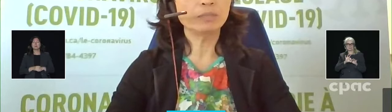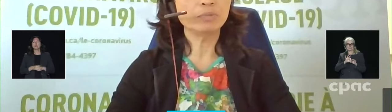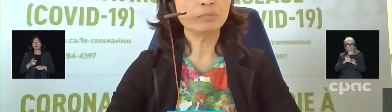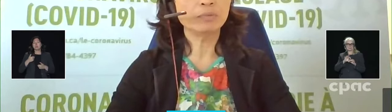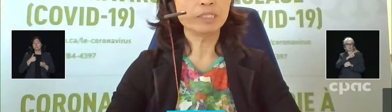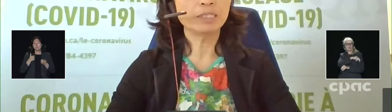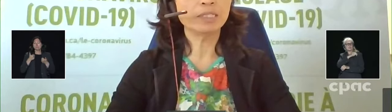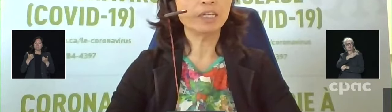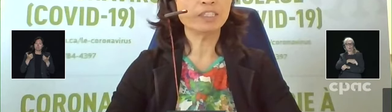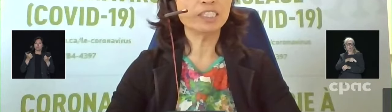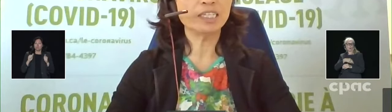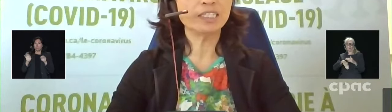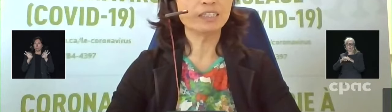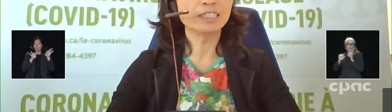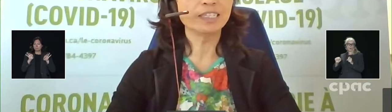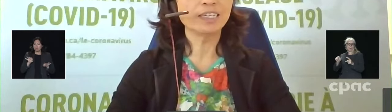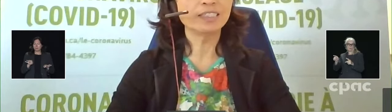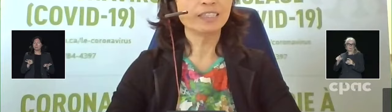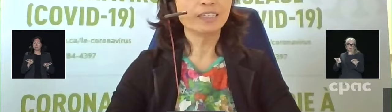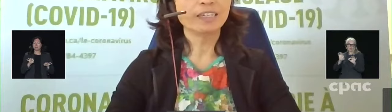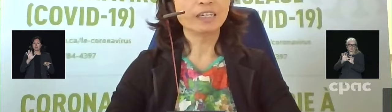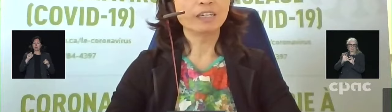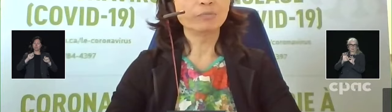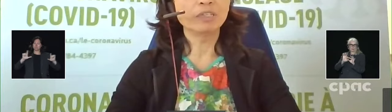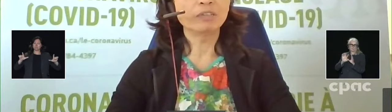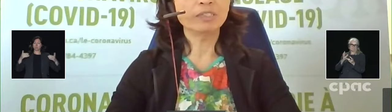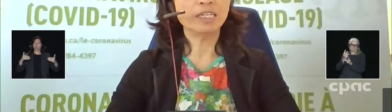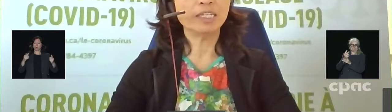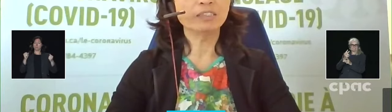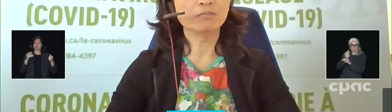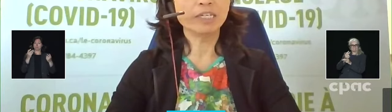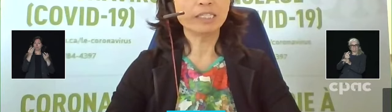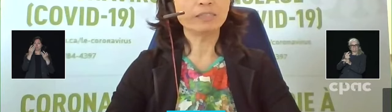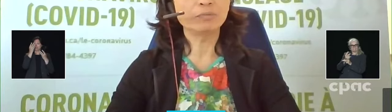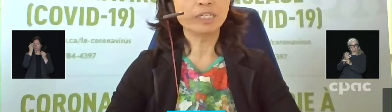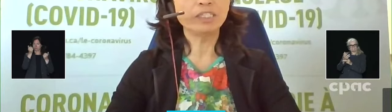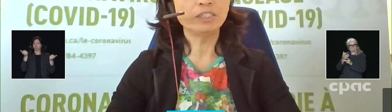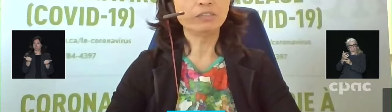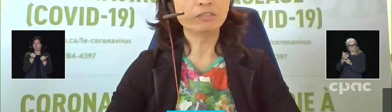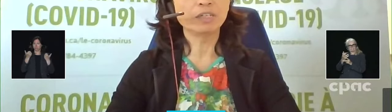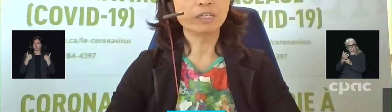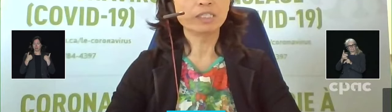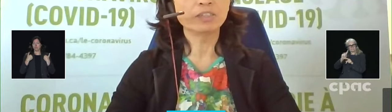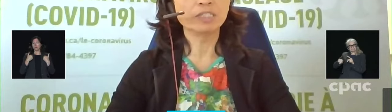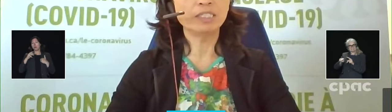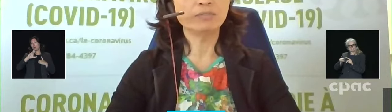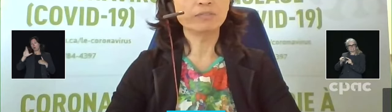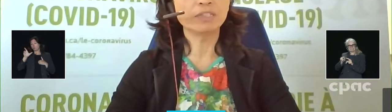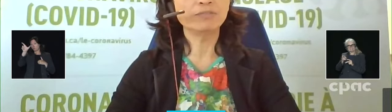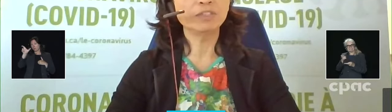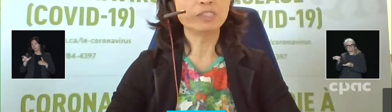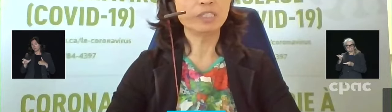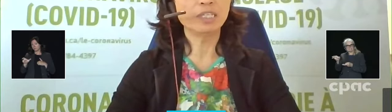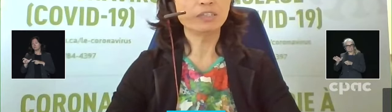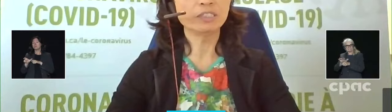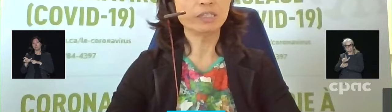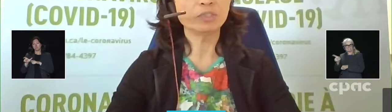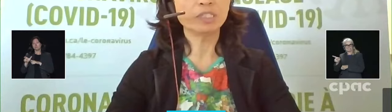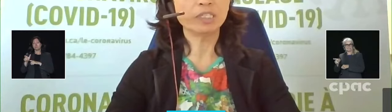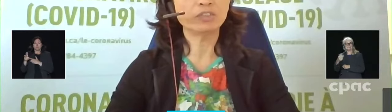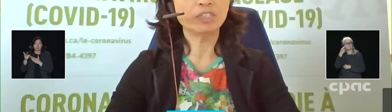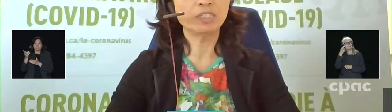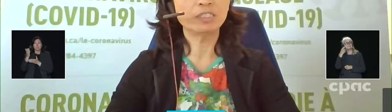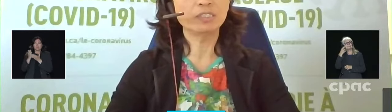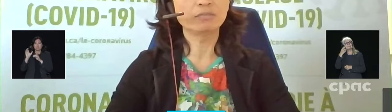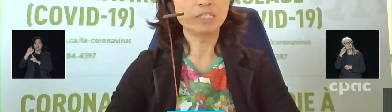trying to explain, there's a lot to take in on this slide. The slide on the right where there's only very few scenarios